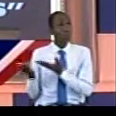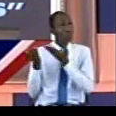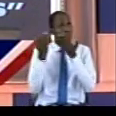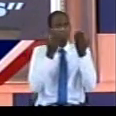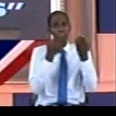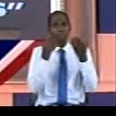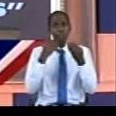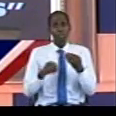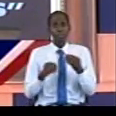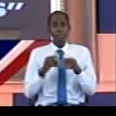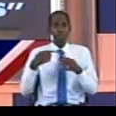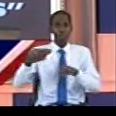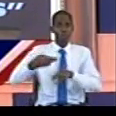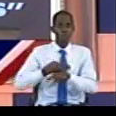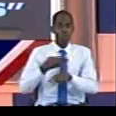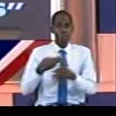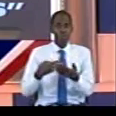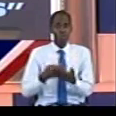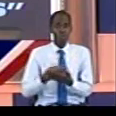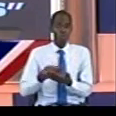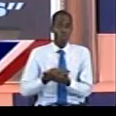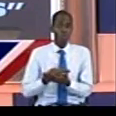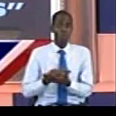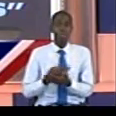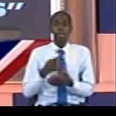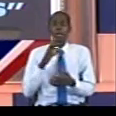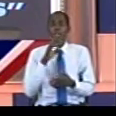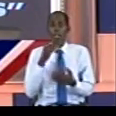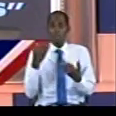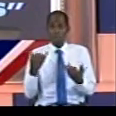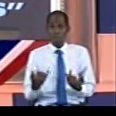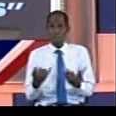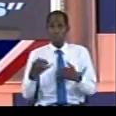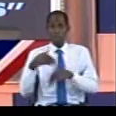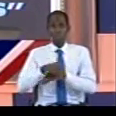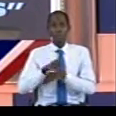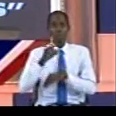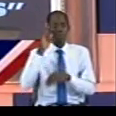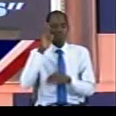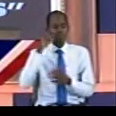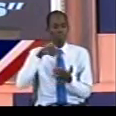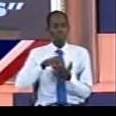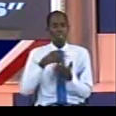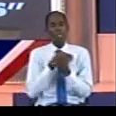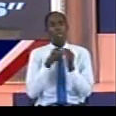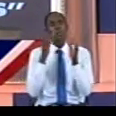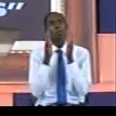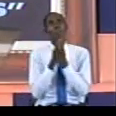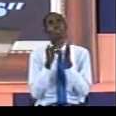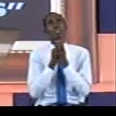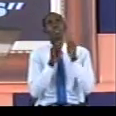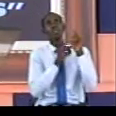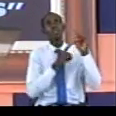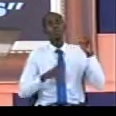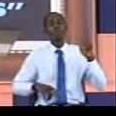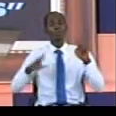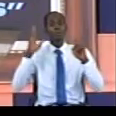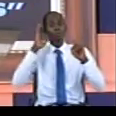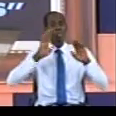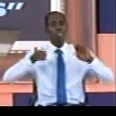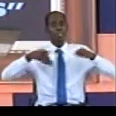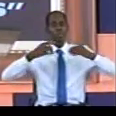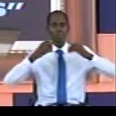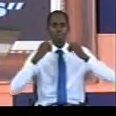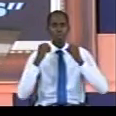the gospel. And then tonight you are going to rise up, you are going to pray that the Lord will empower you, the Lord will energize